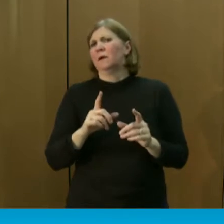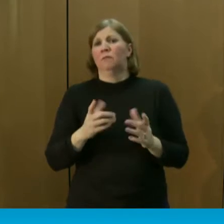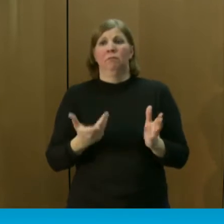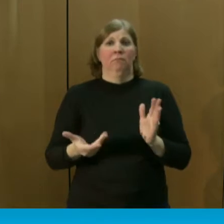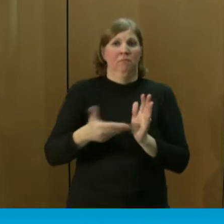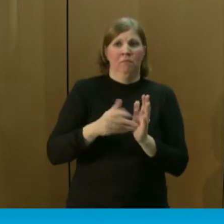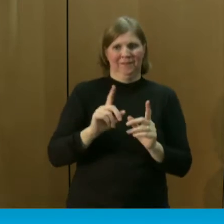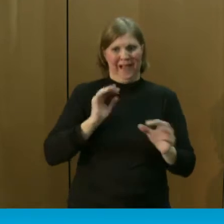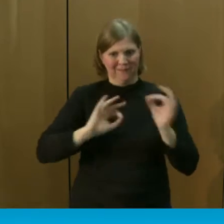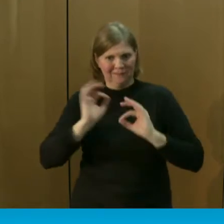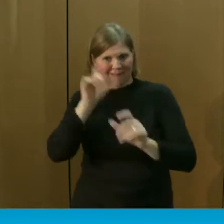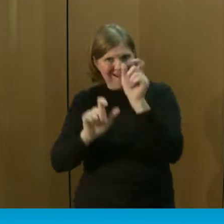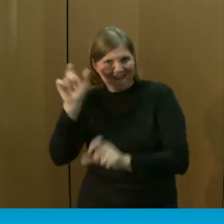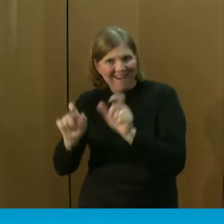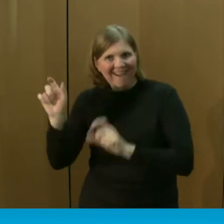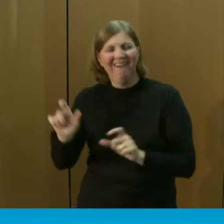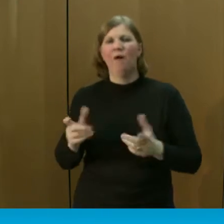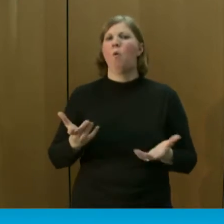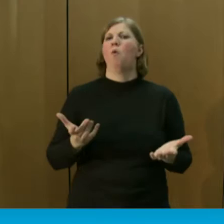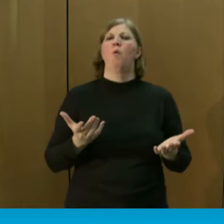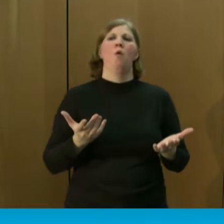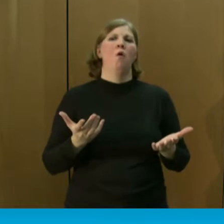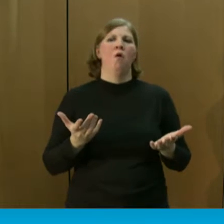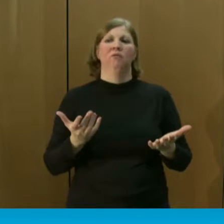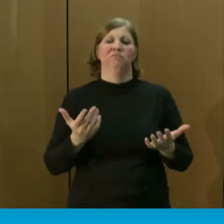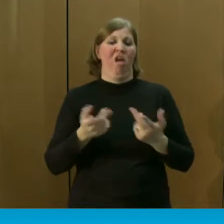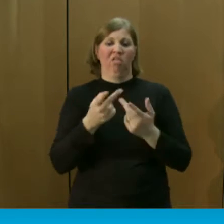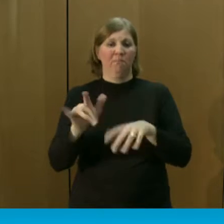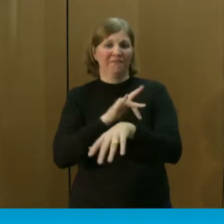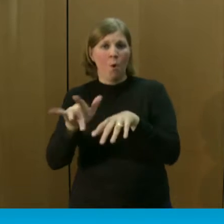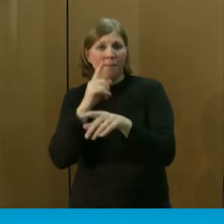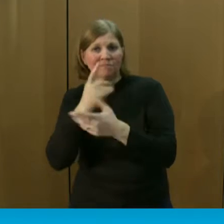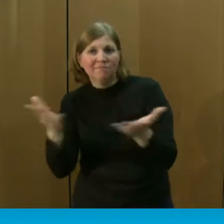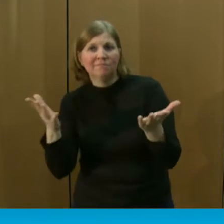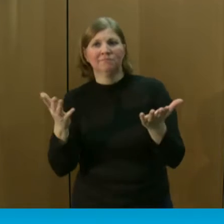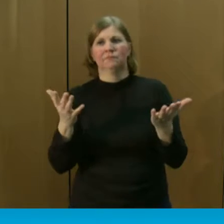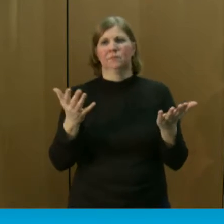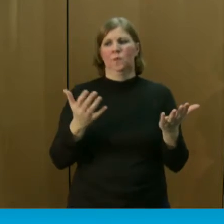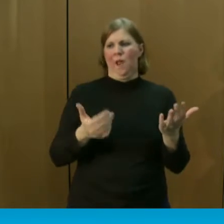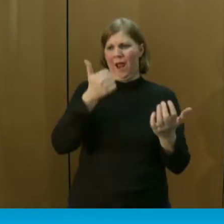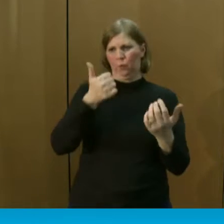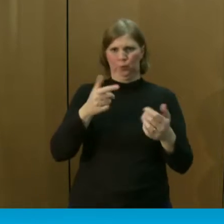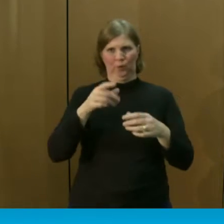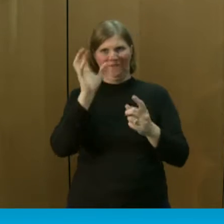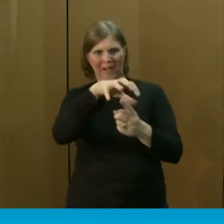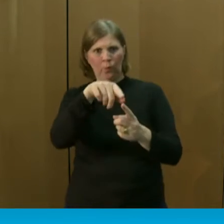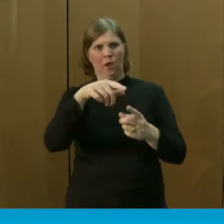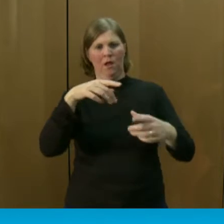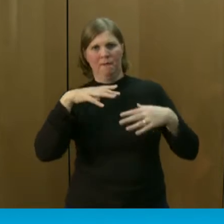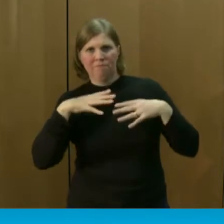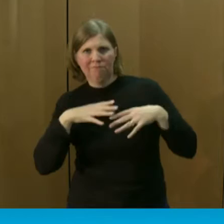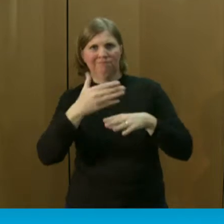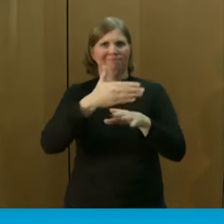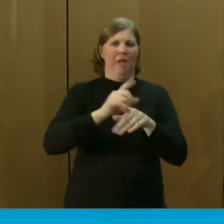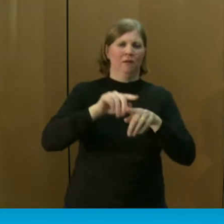spaces work, the training that's offered to staff. There's definitely really